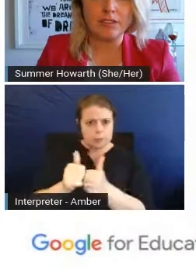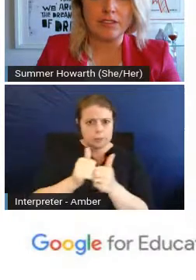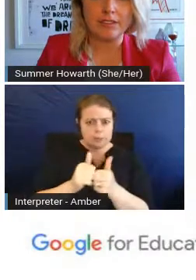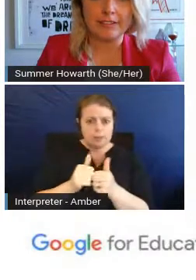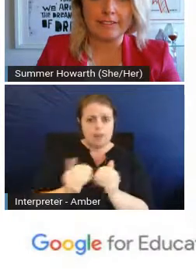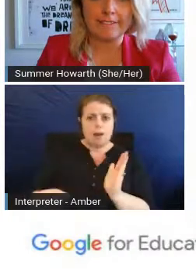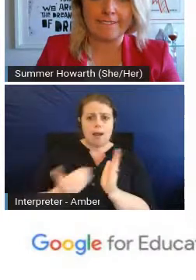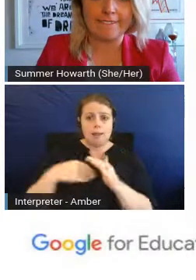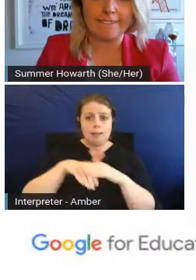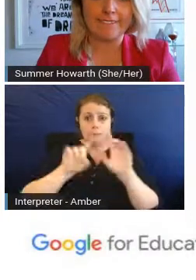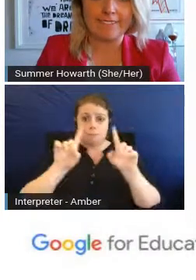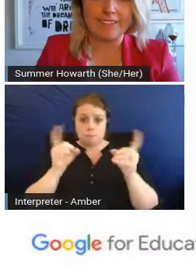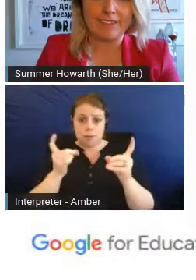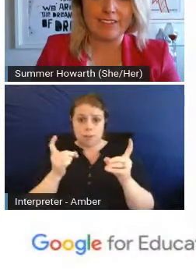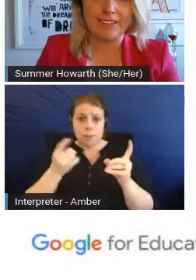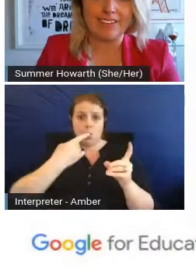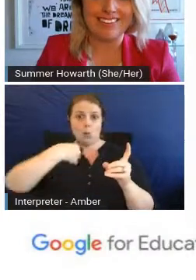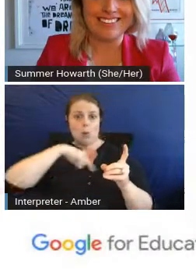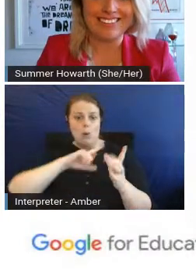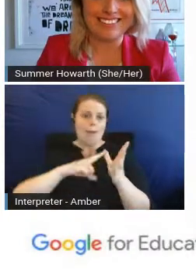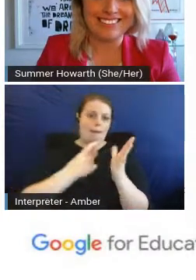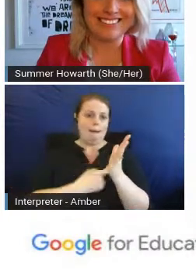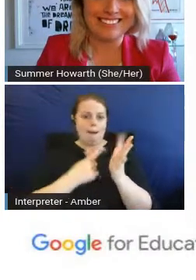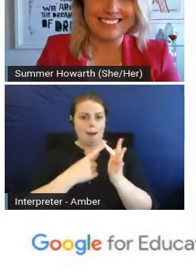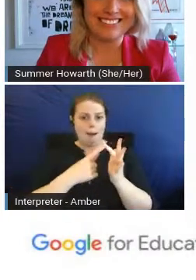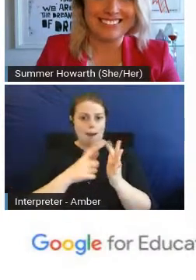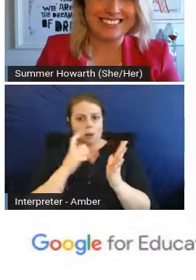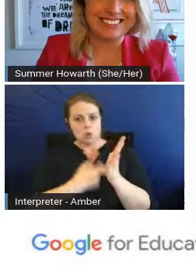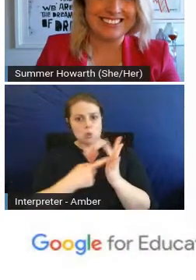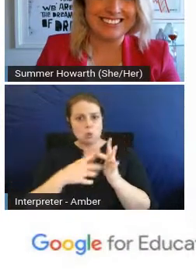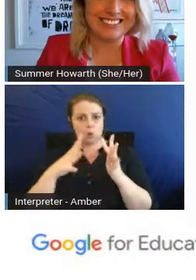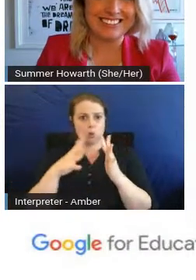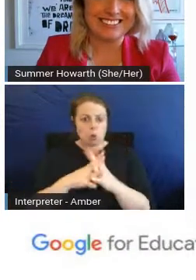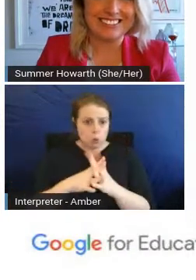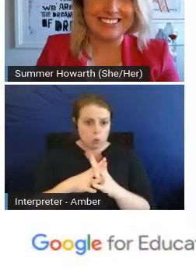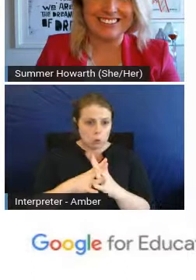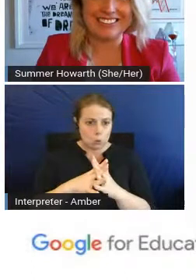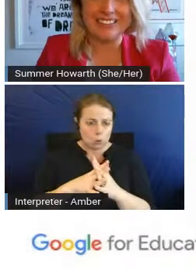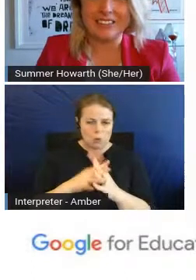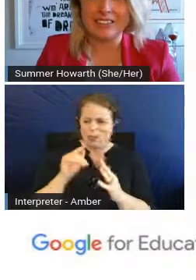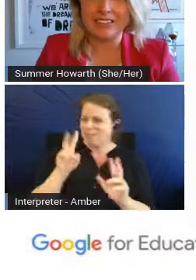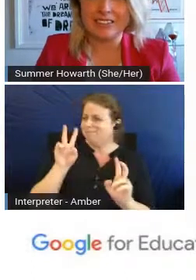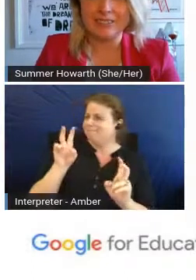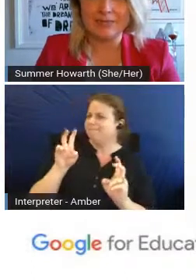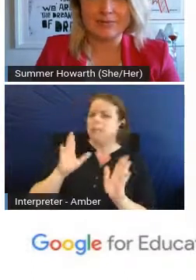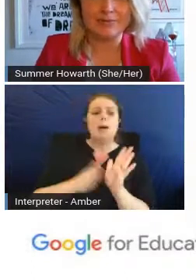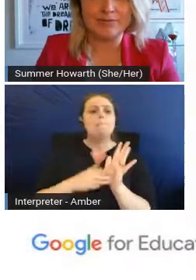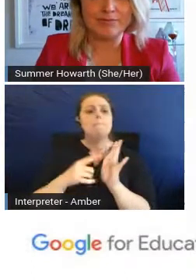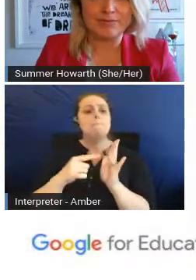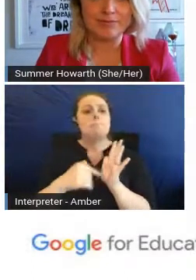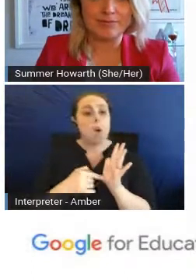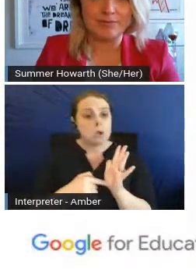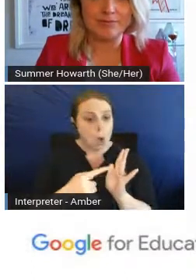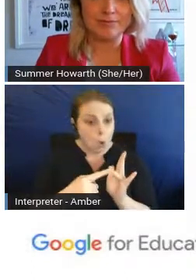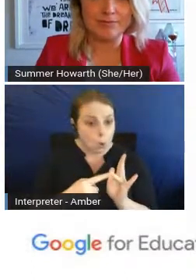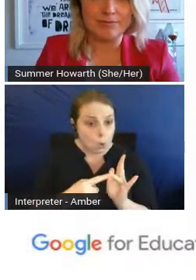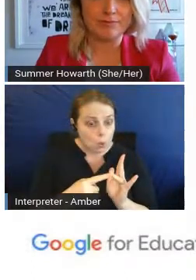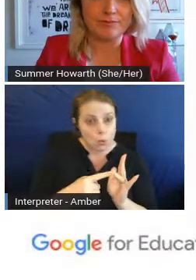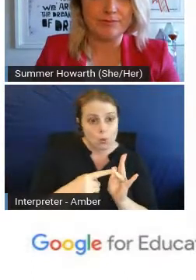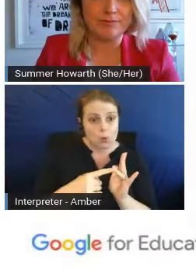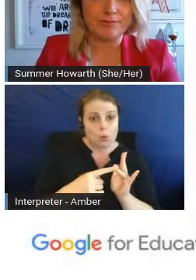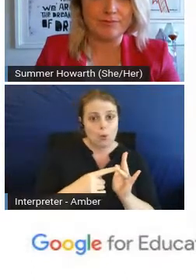brackets, we are crew, which is the what's the word? The motto of one of